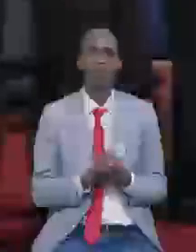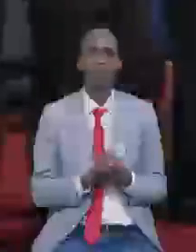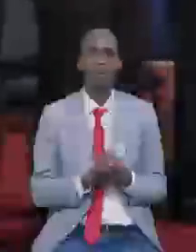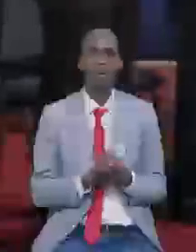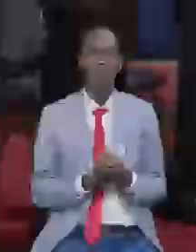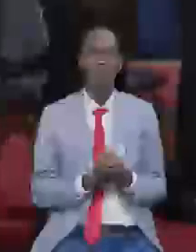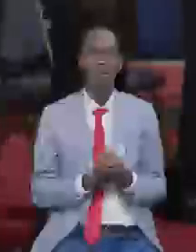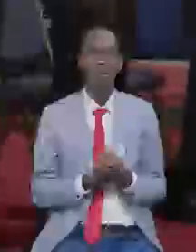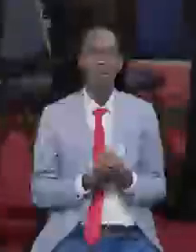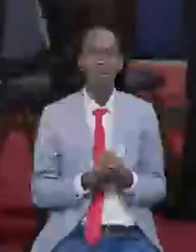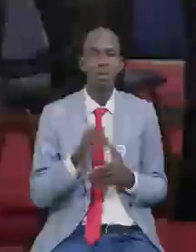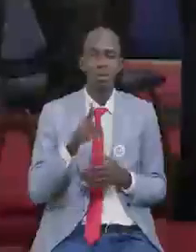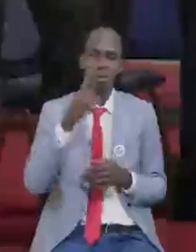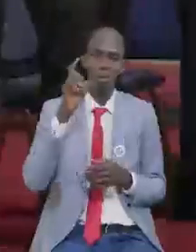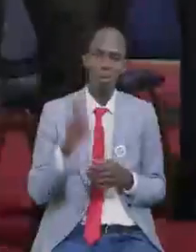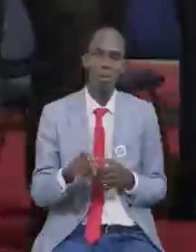You must.